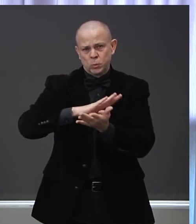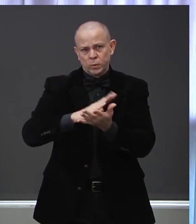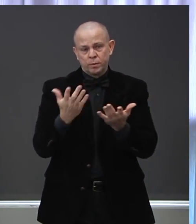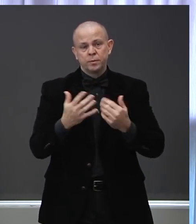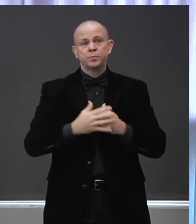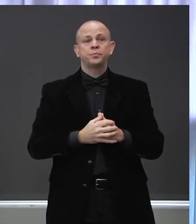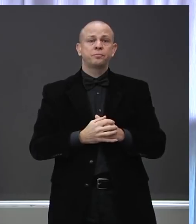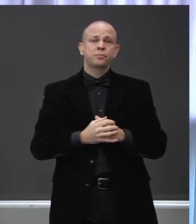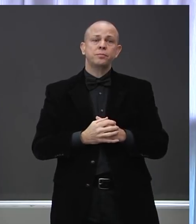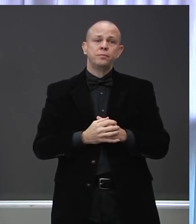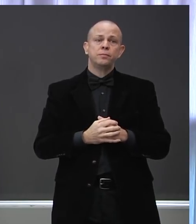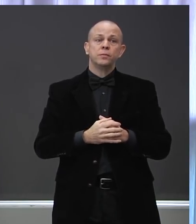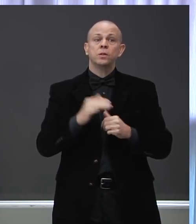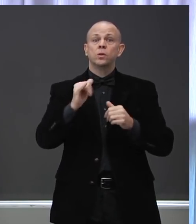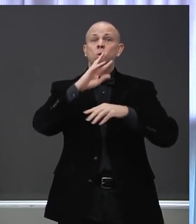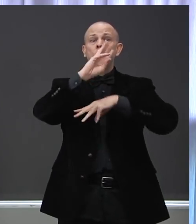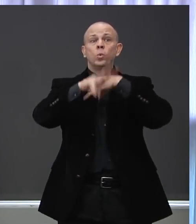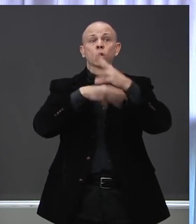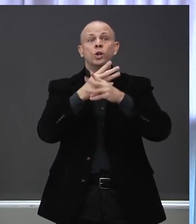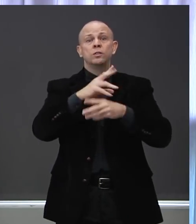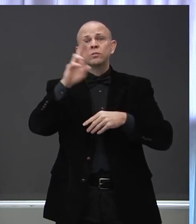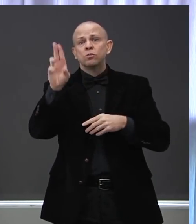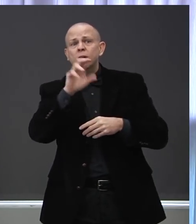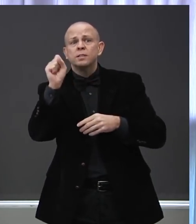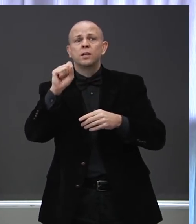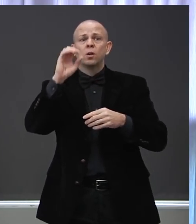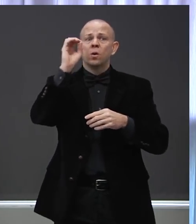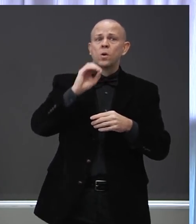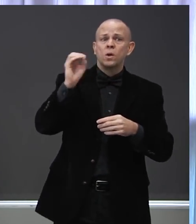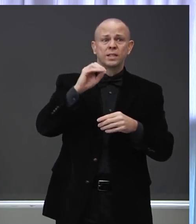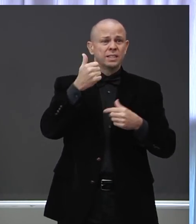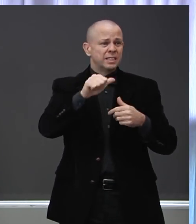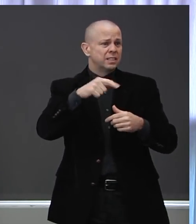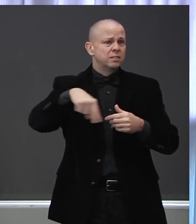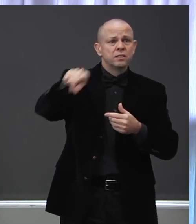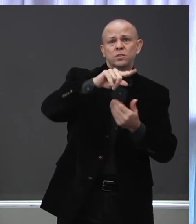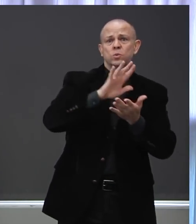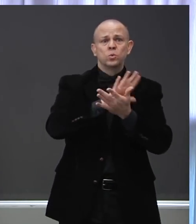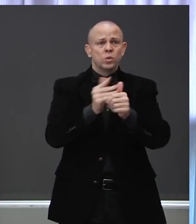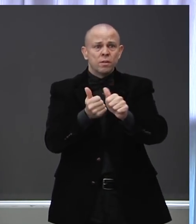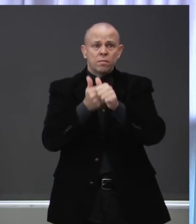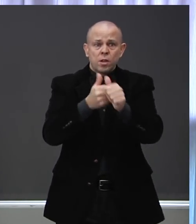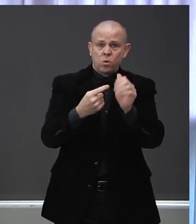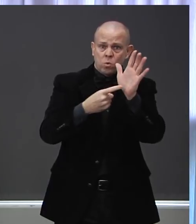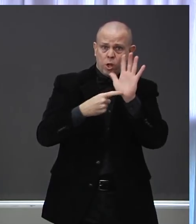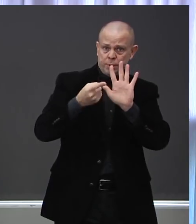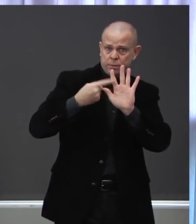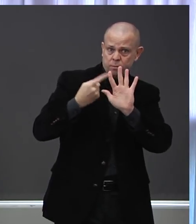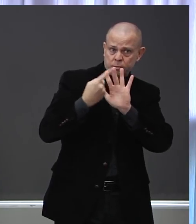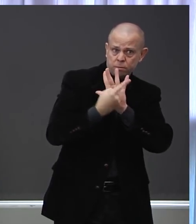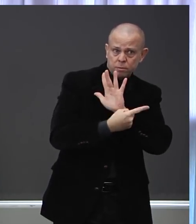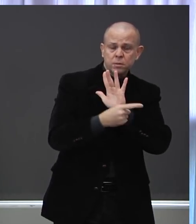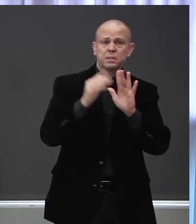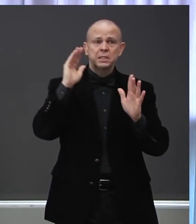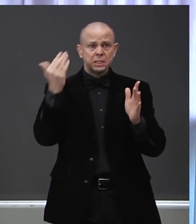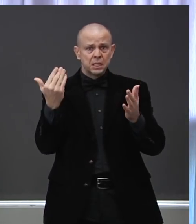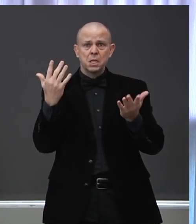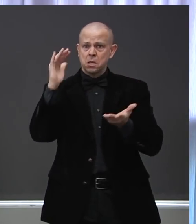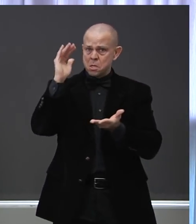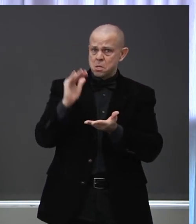the United States and here in Oregon, that follow protocols like ours are not proving to be super spreader